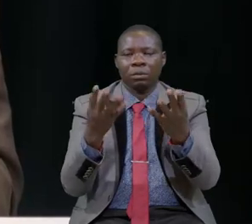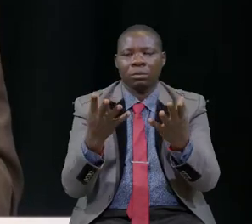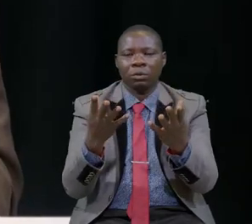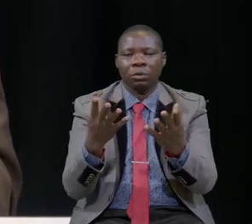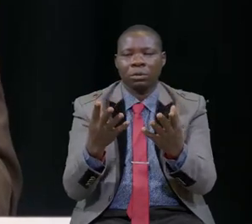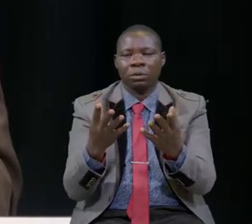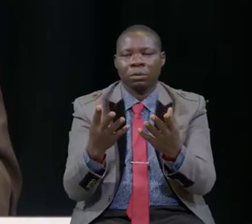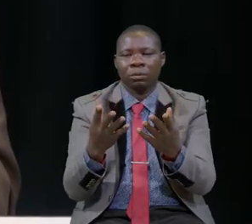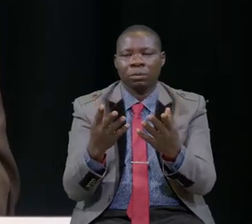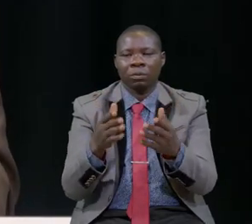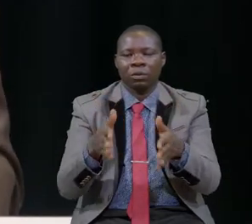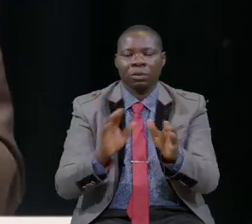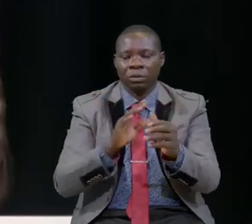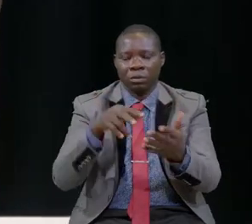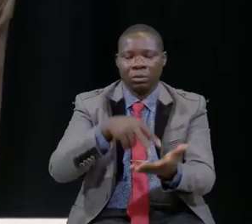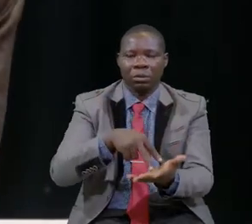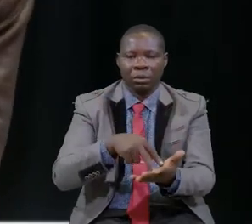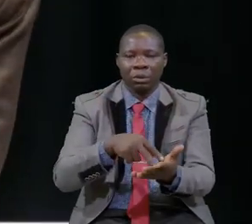Let's rise up now.